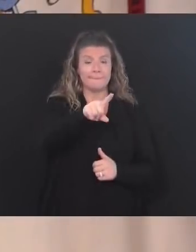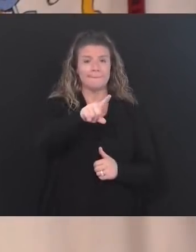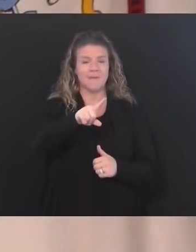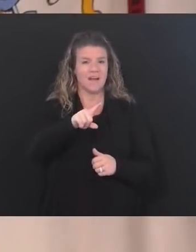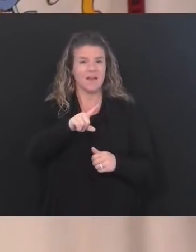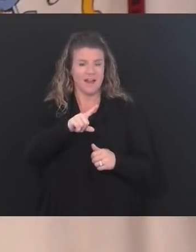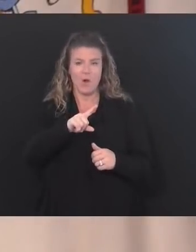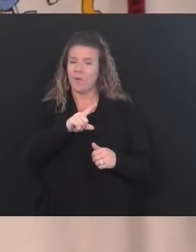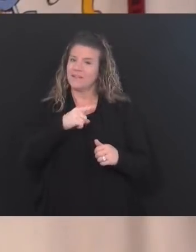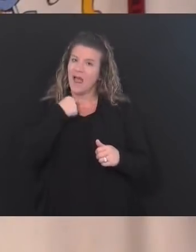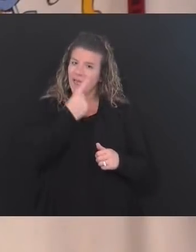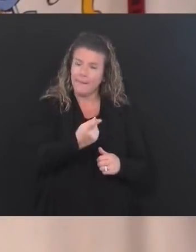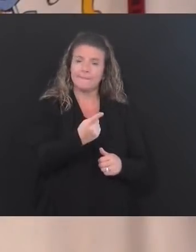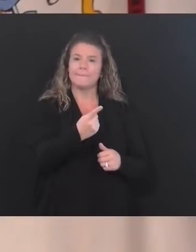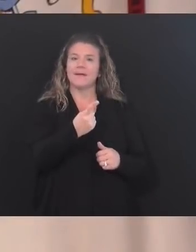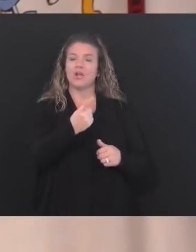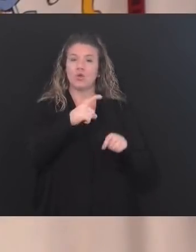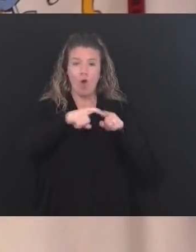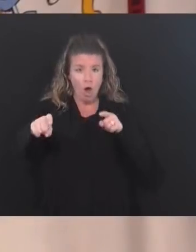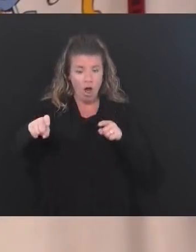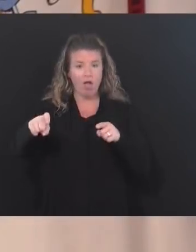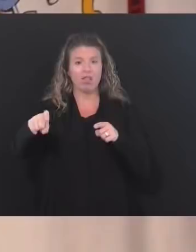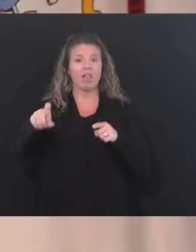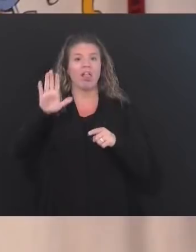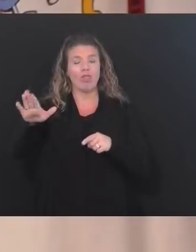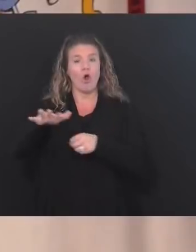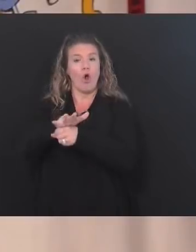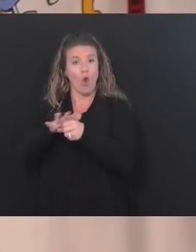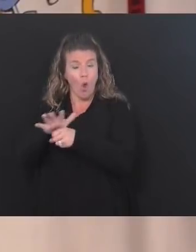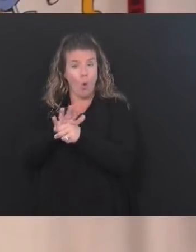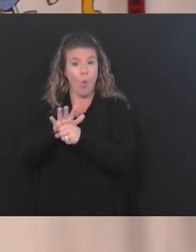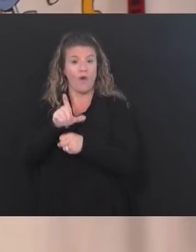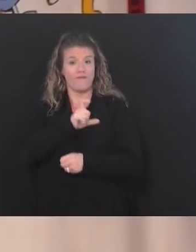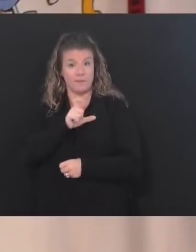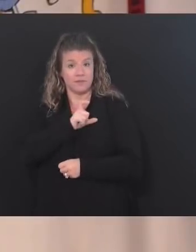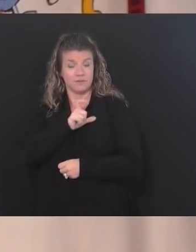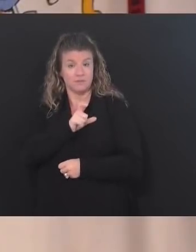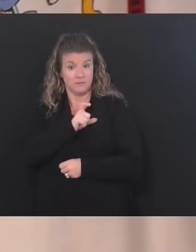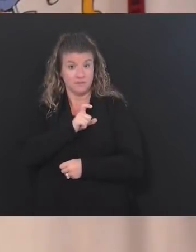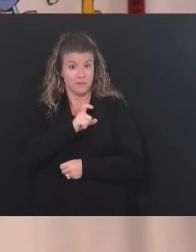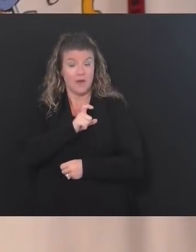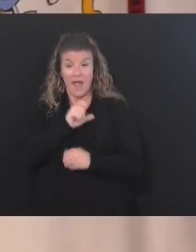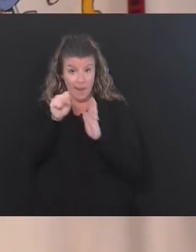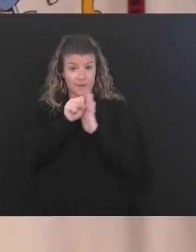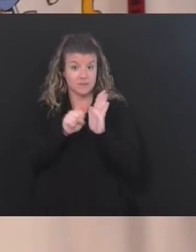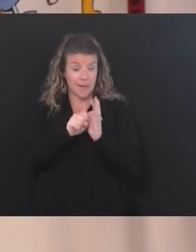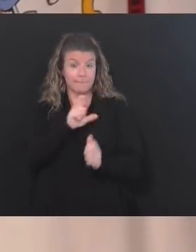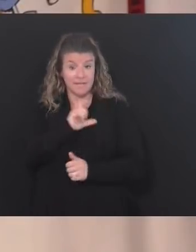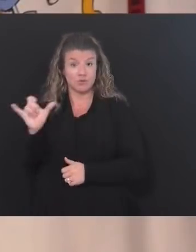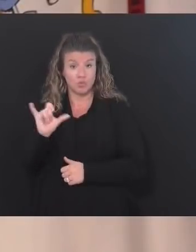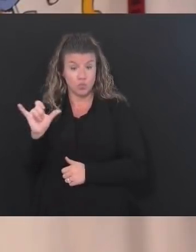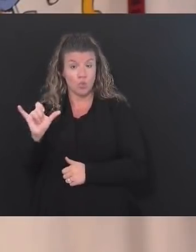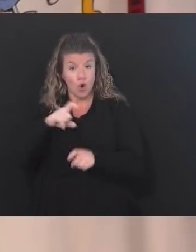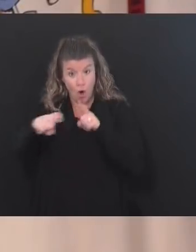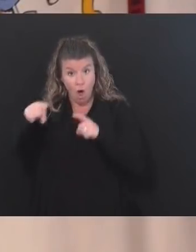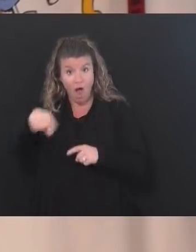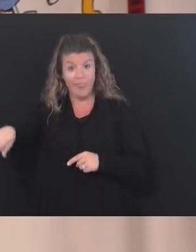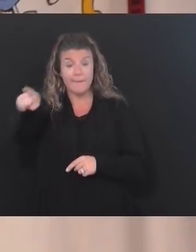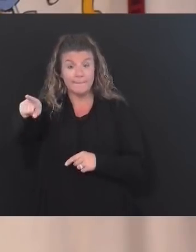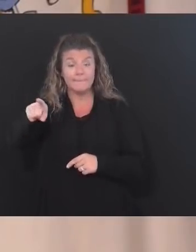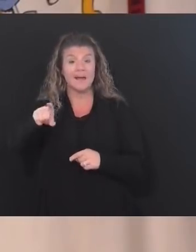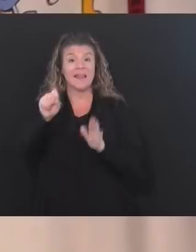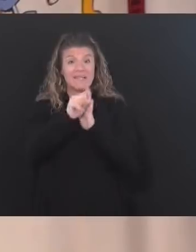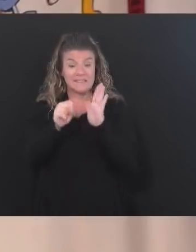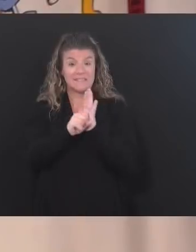empowering them and encouraging them to call their local officials as well as the state police. And then the state police or